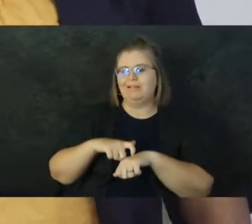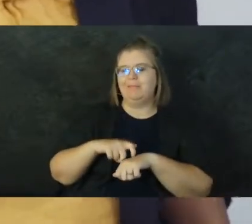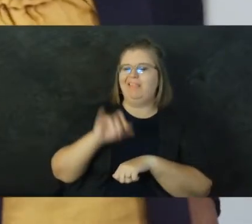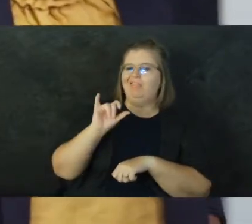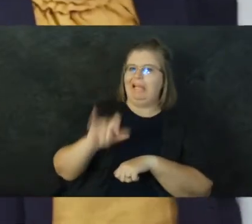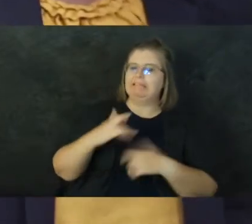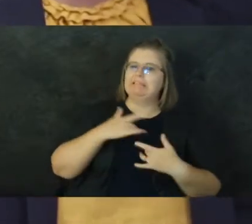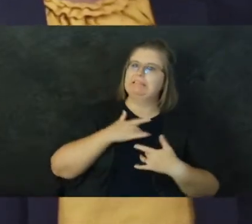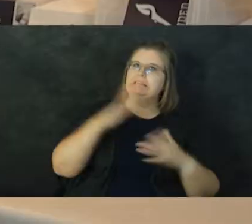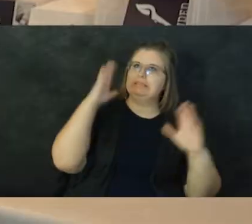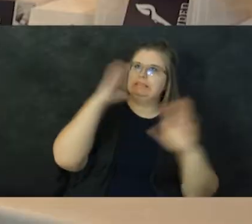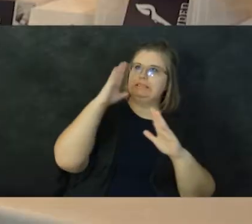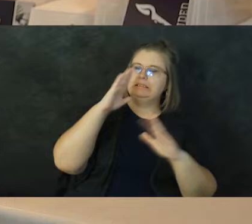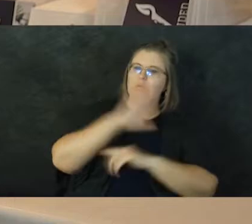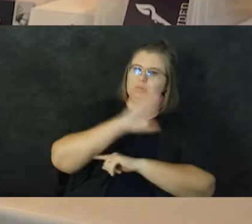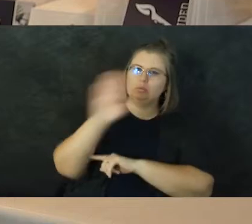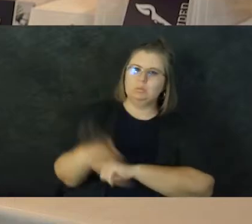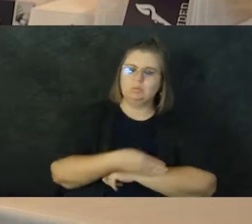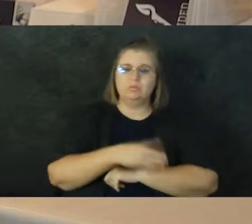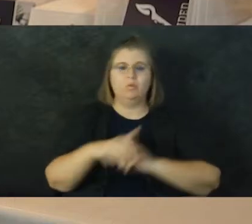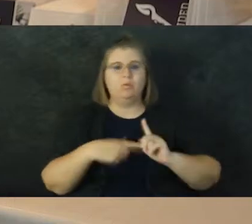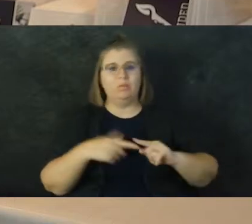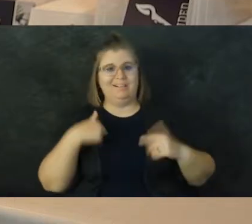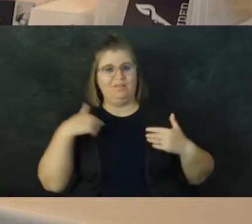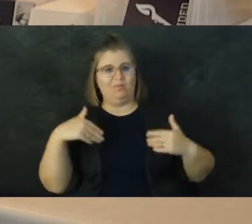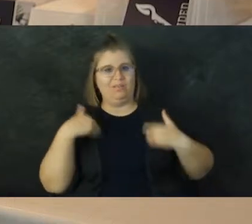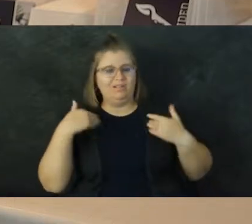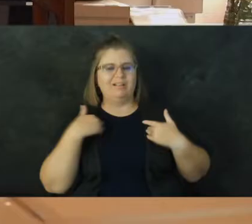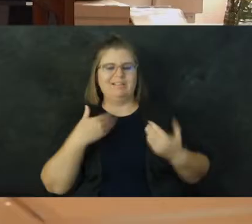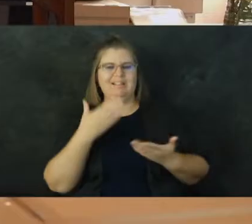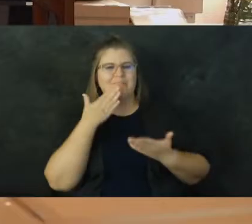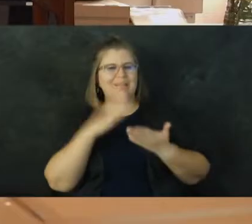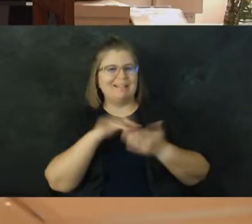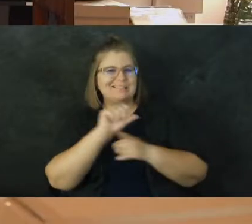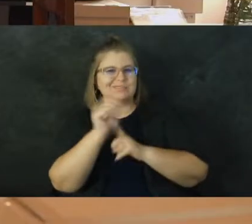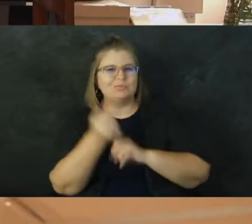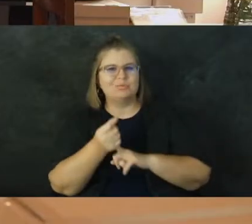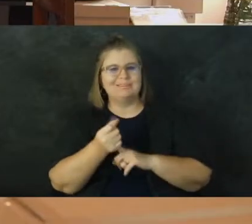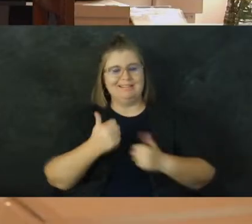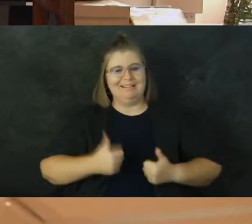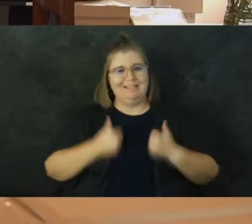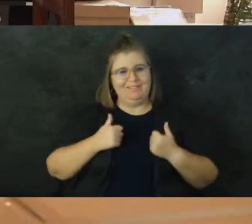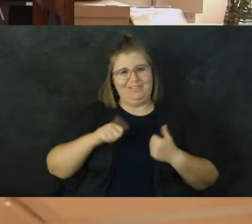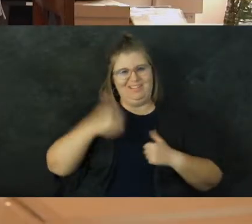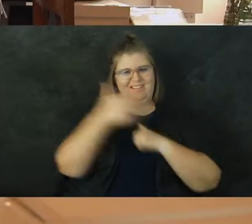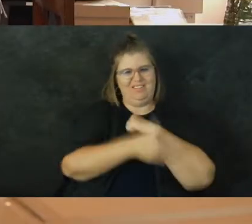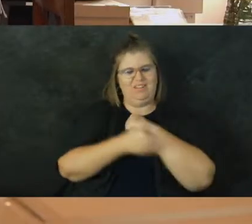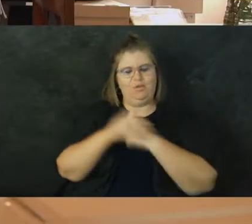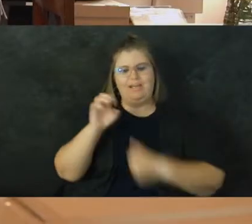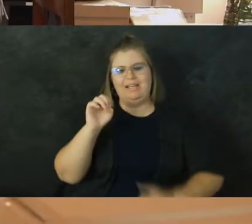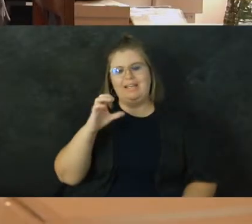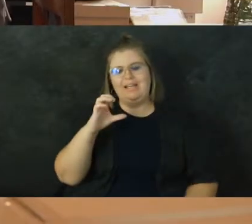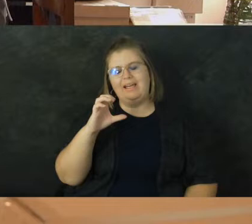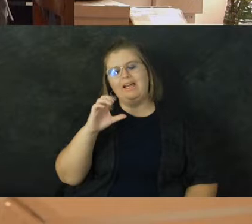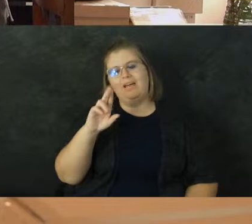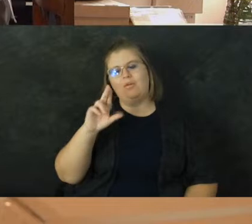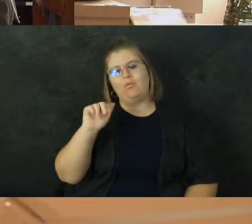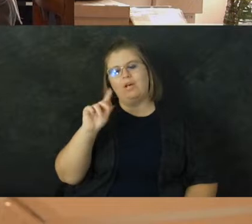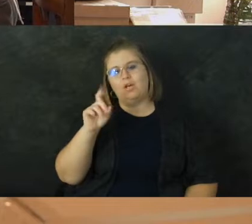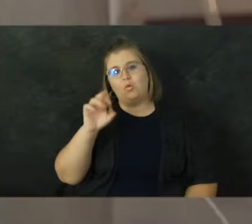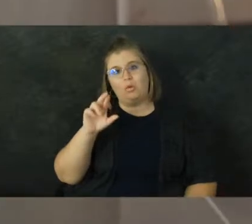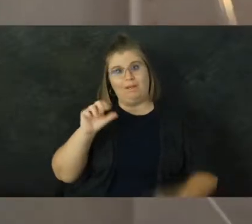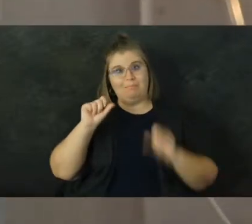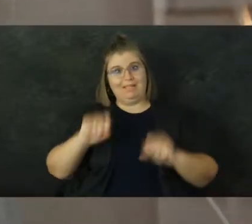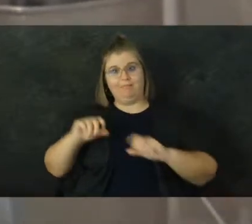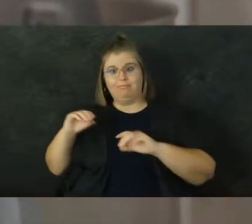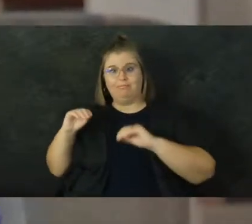that's what keeps me up at night. As a kid, I was in a very bad place and in Ecuador. And being